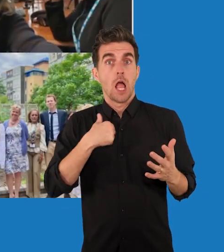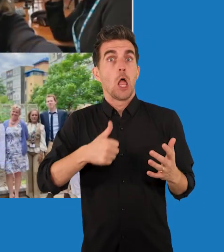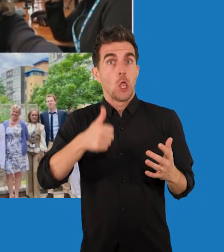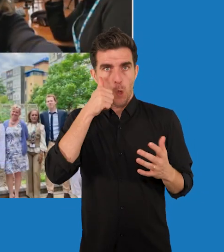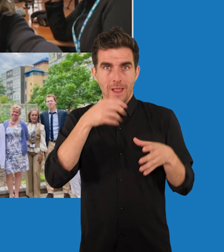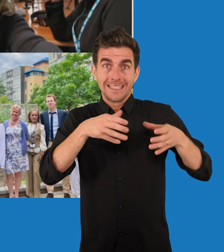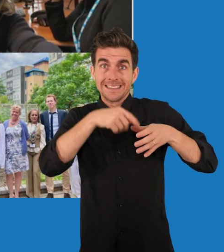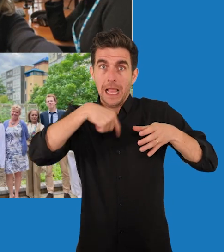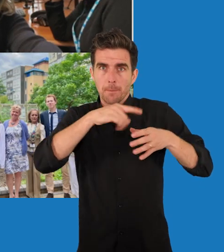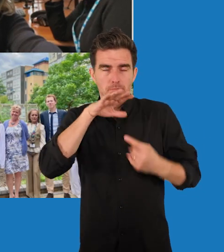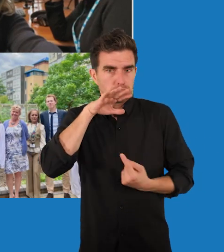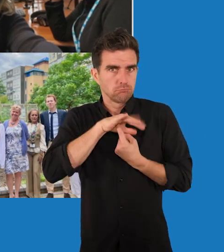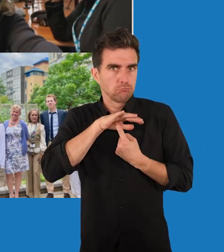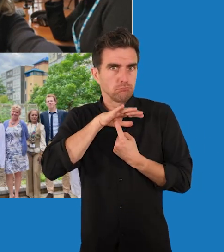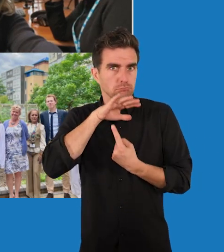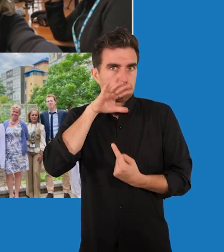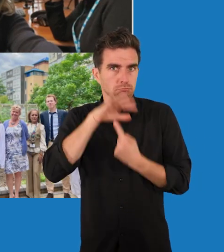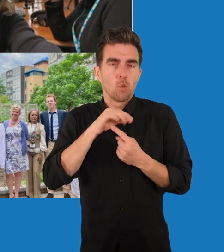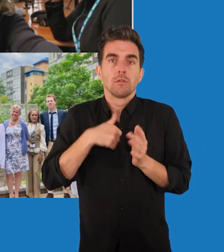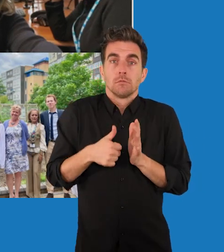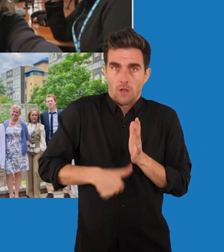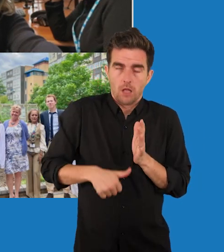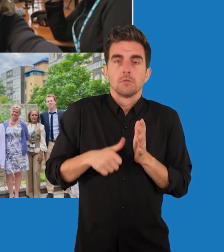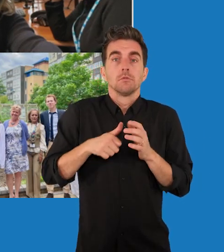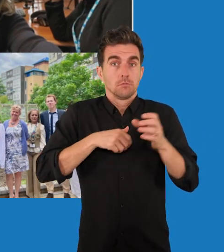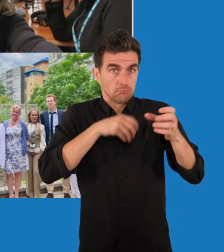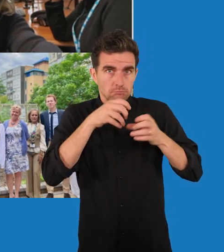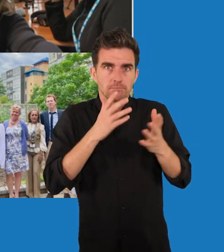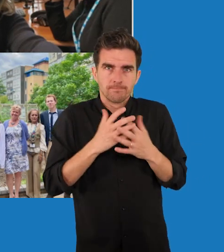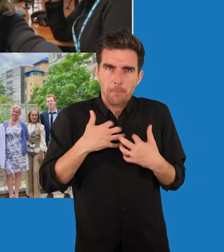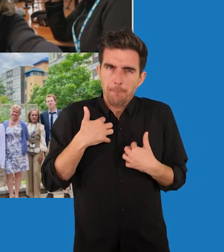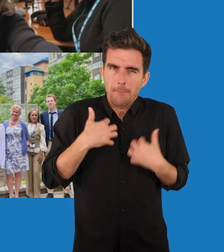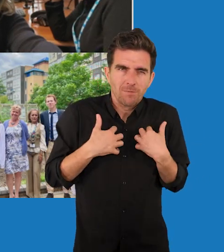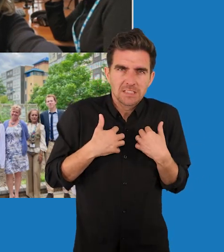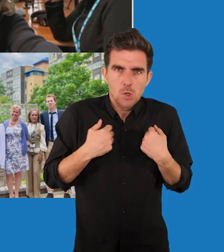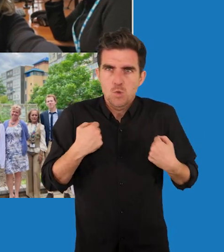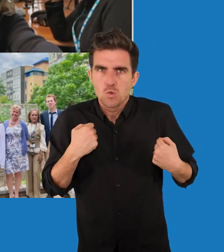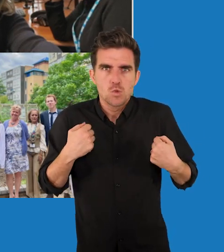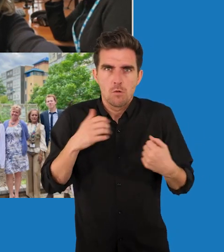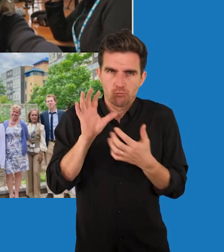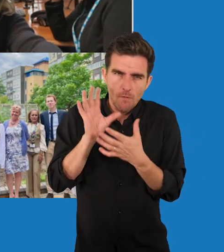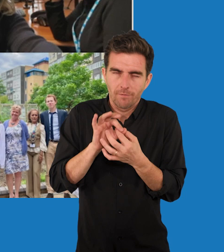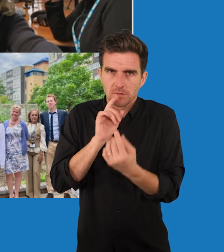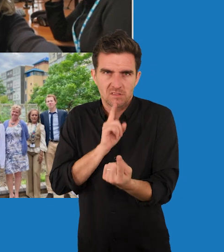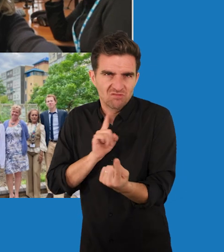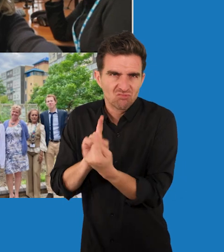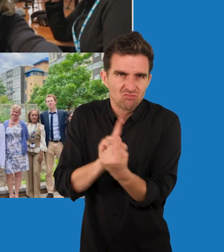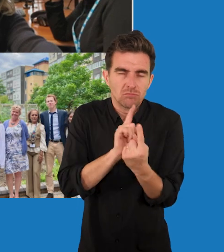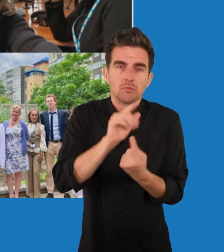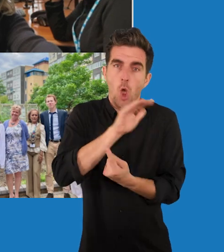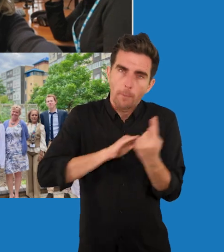So we knew the team was going to be crucial. We knew from the start that employing motivated, relevant and